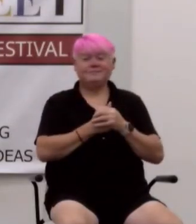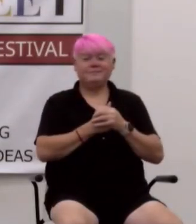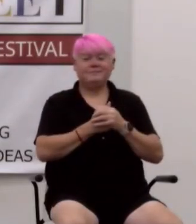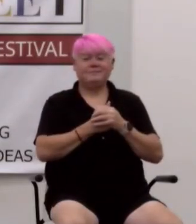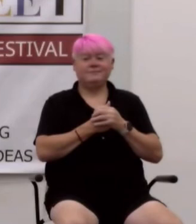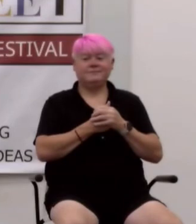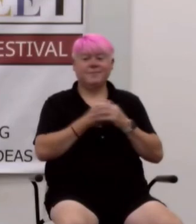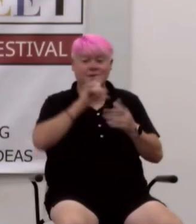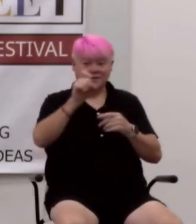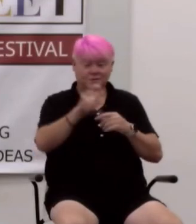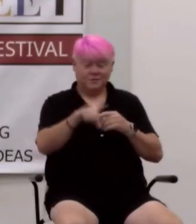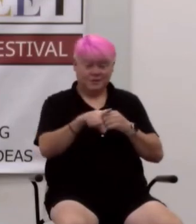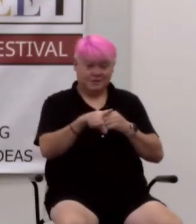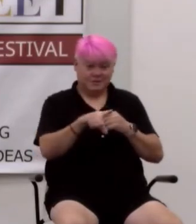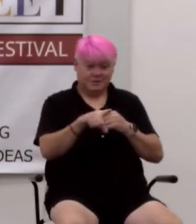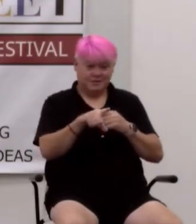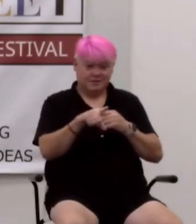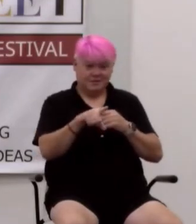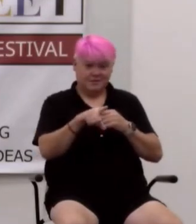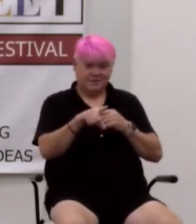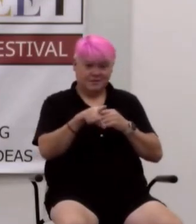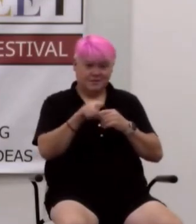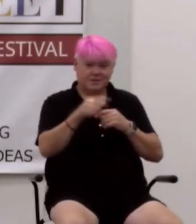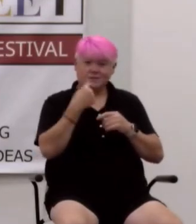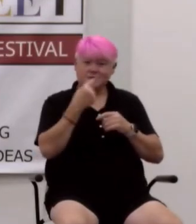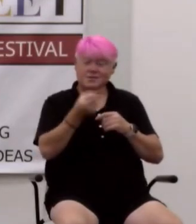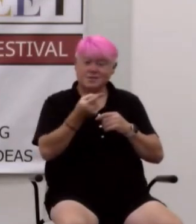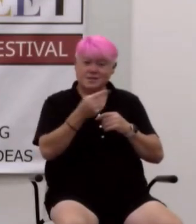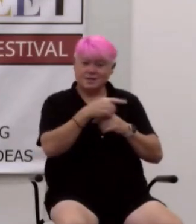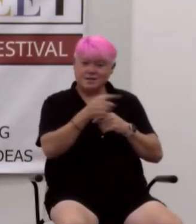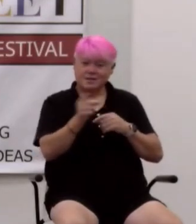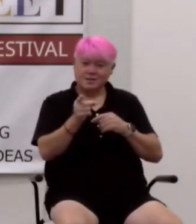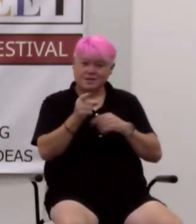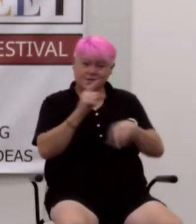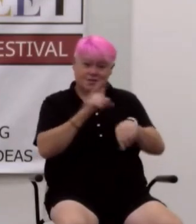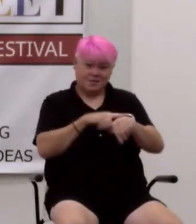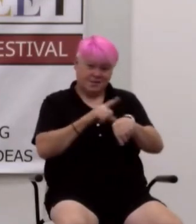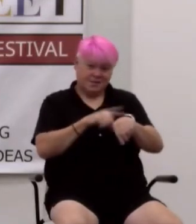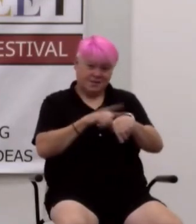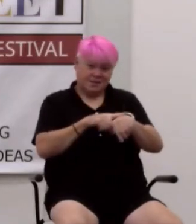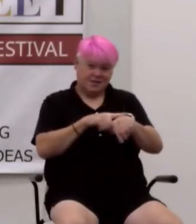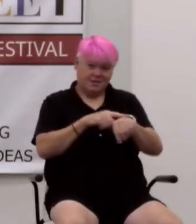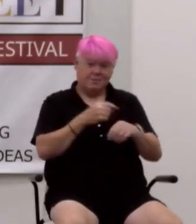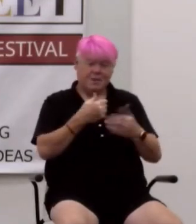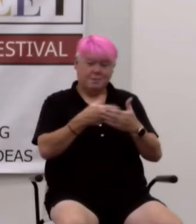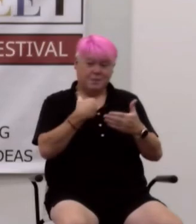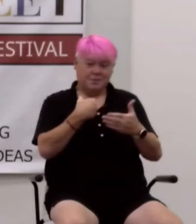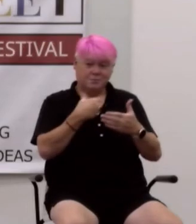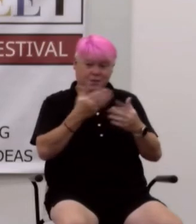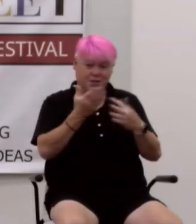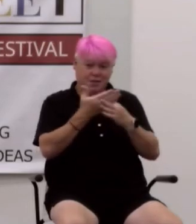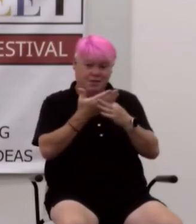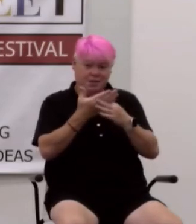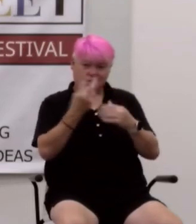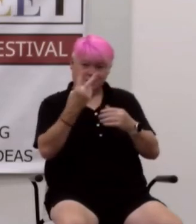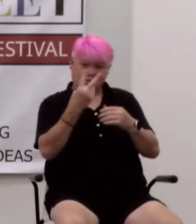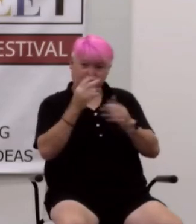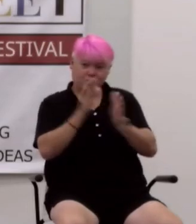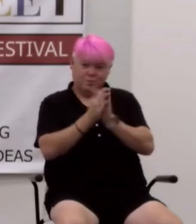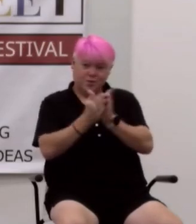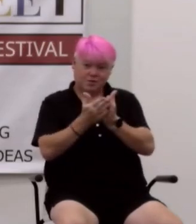the next question is, you said there was a time span between your two novels. What helped you